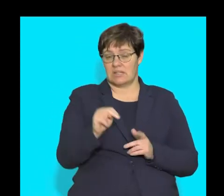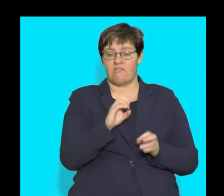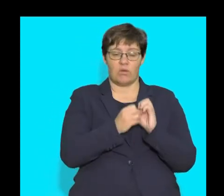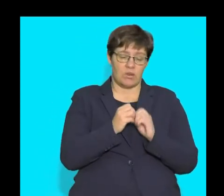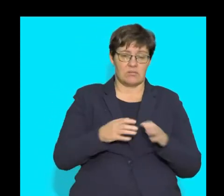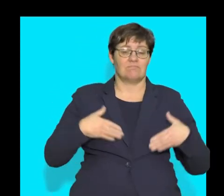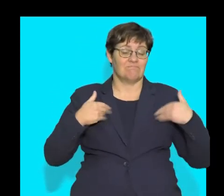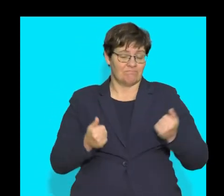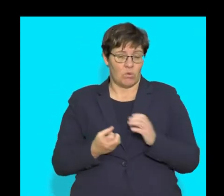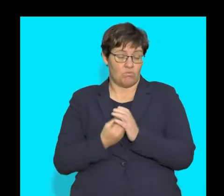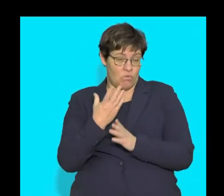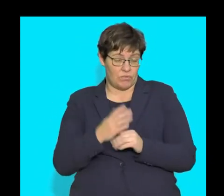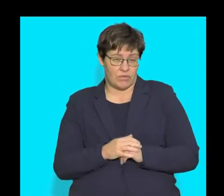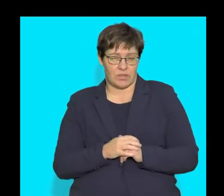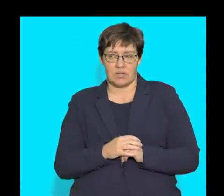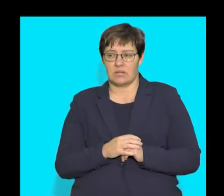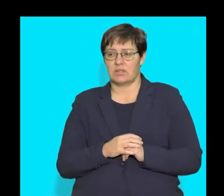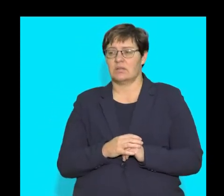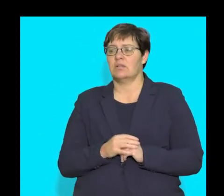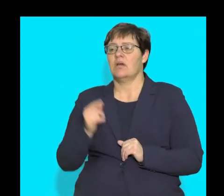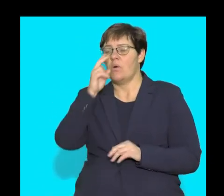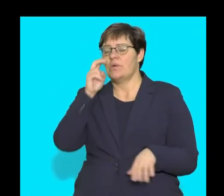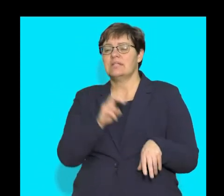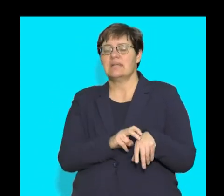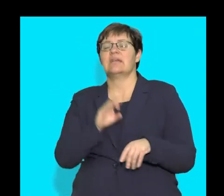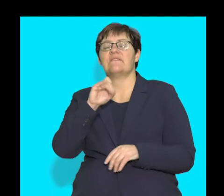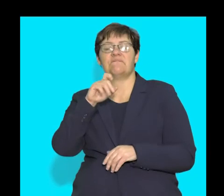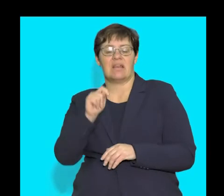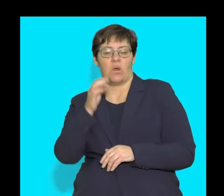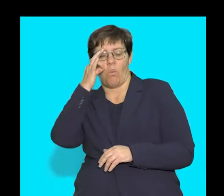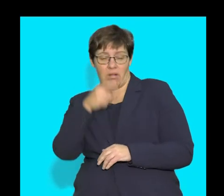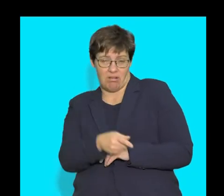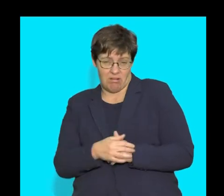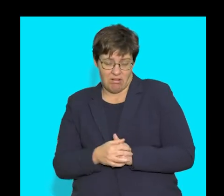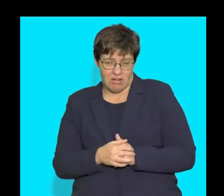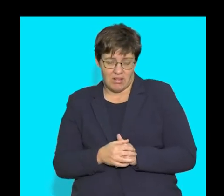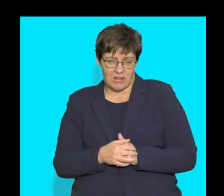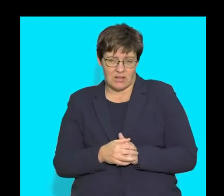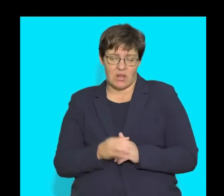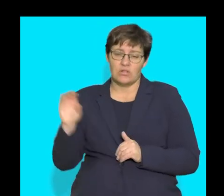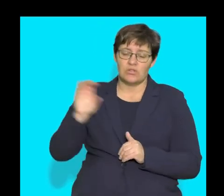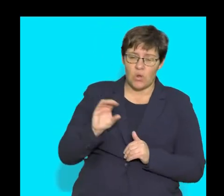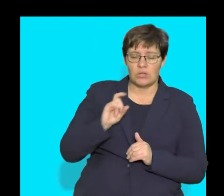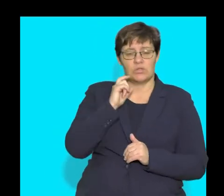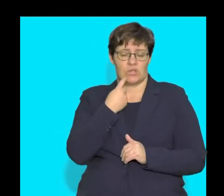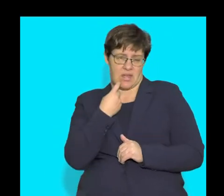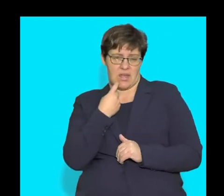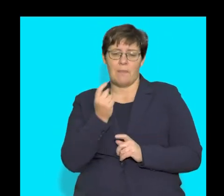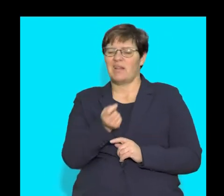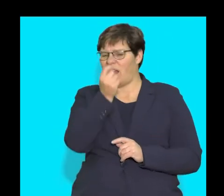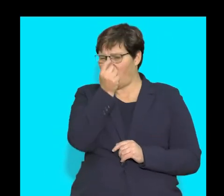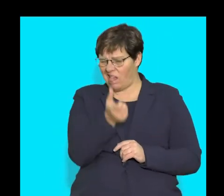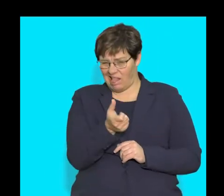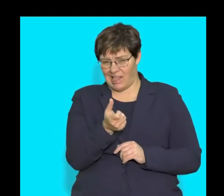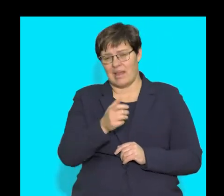repair, regeneration, and growth. And lastly, we need some oils, we need fats, salt, and sugar, but we need that